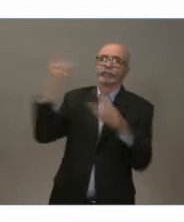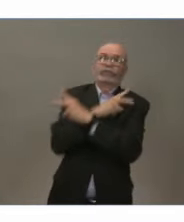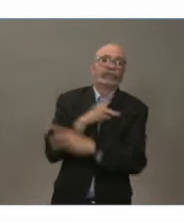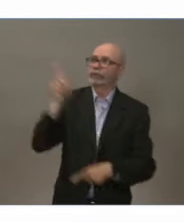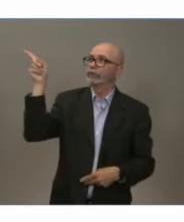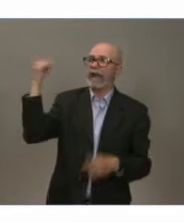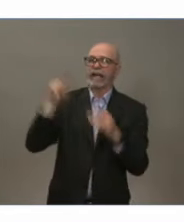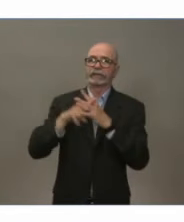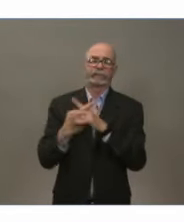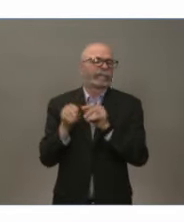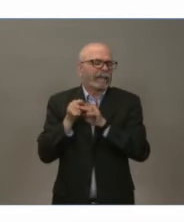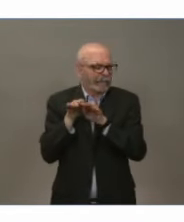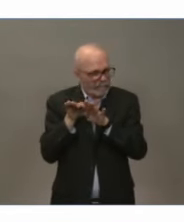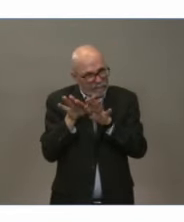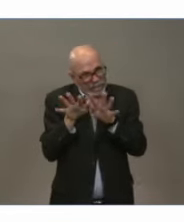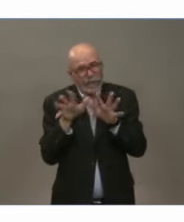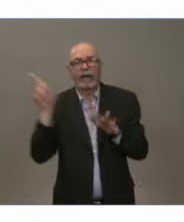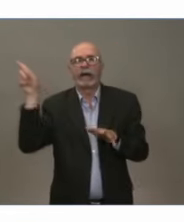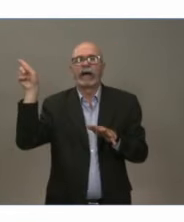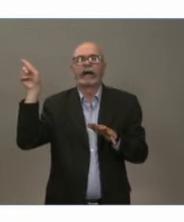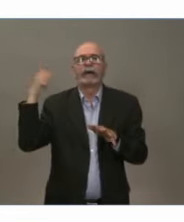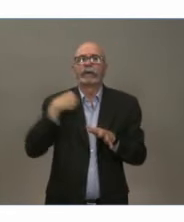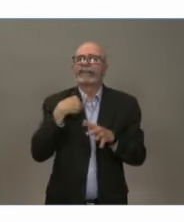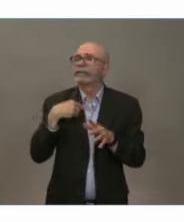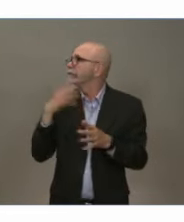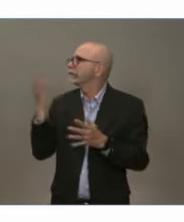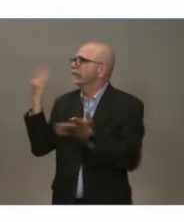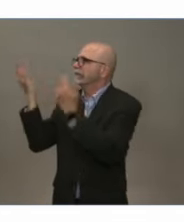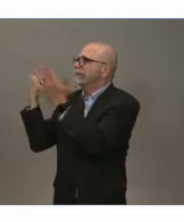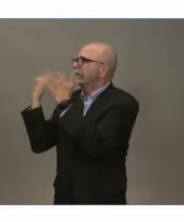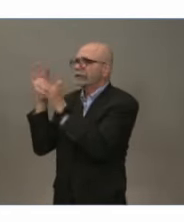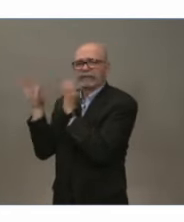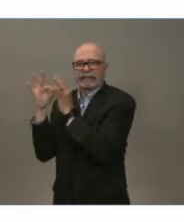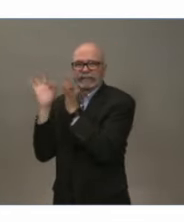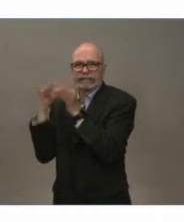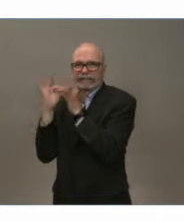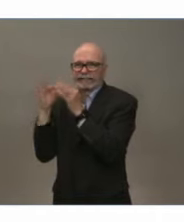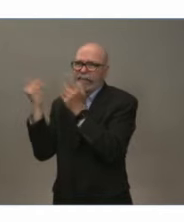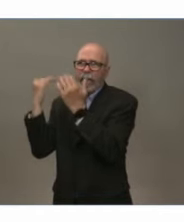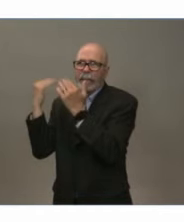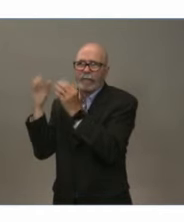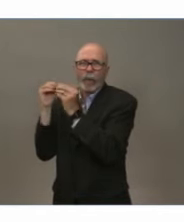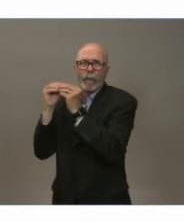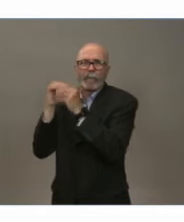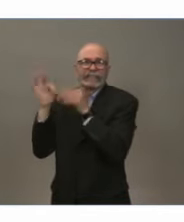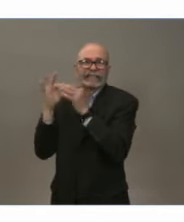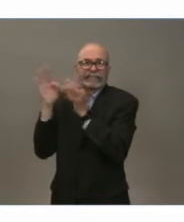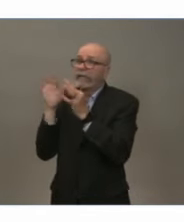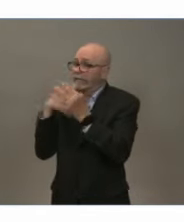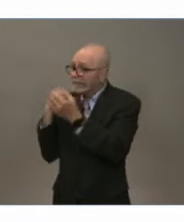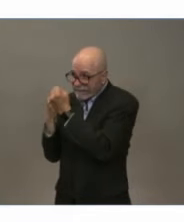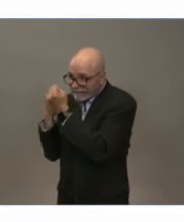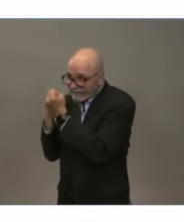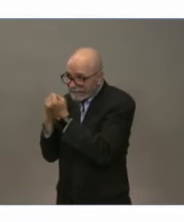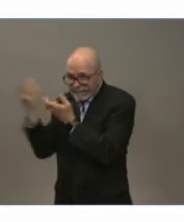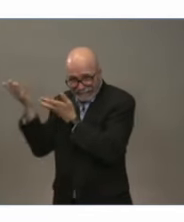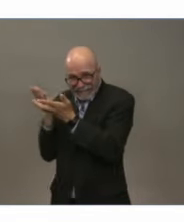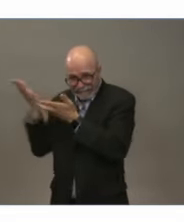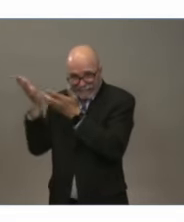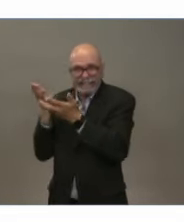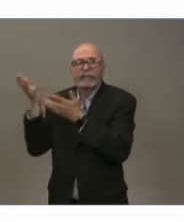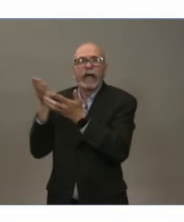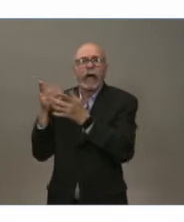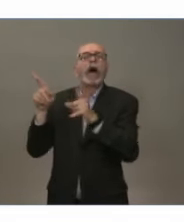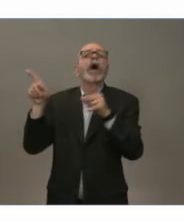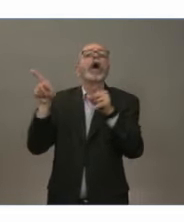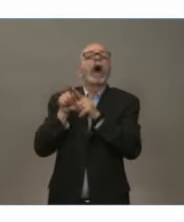now with enhanced testing, comprehensive supports coming not just from public health and the health system, but our colleagues in housing,